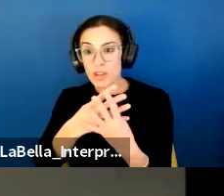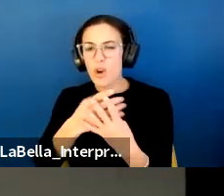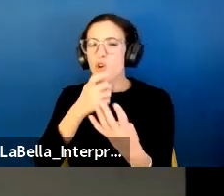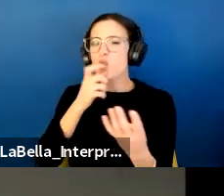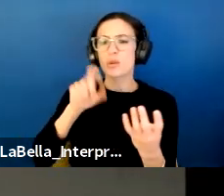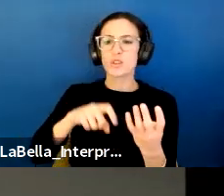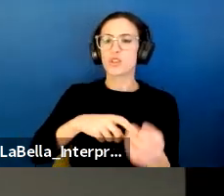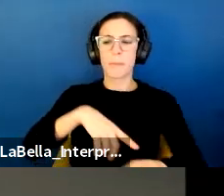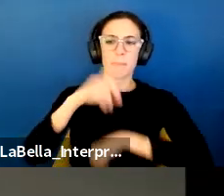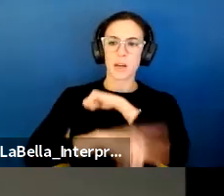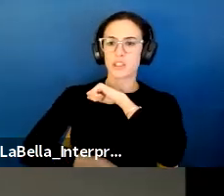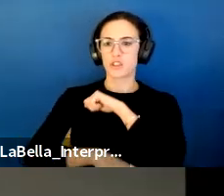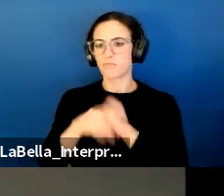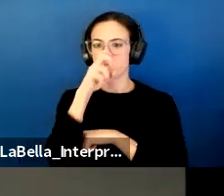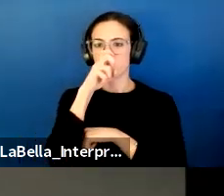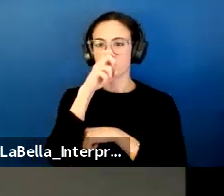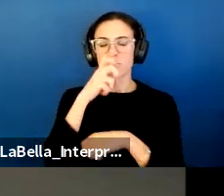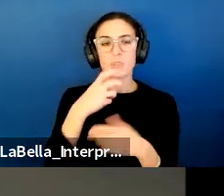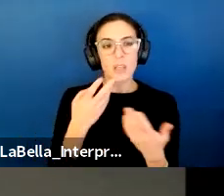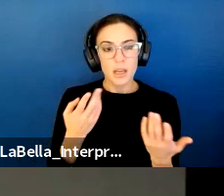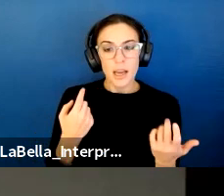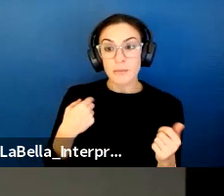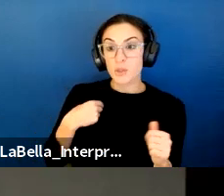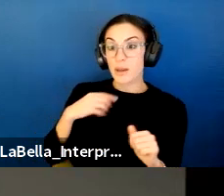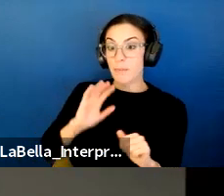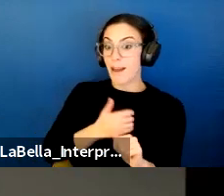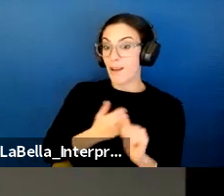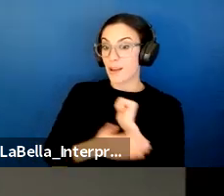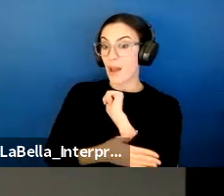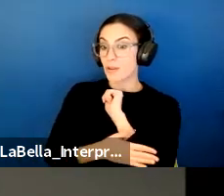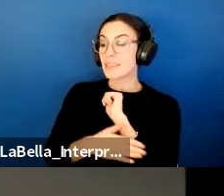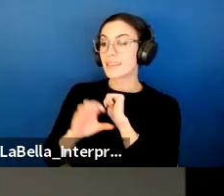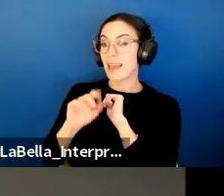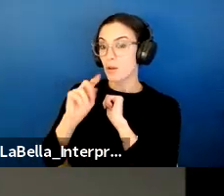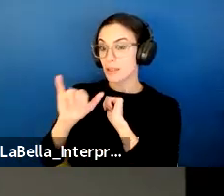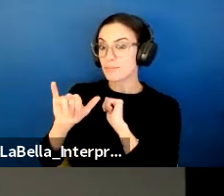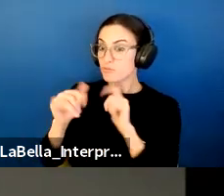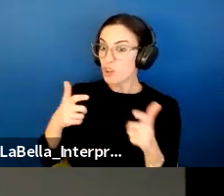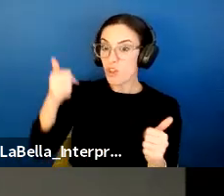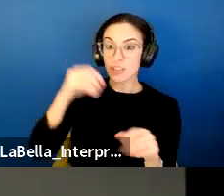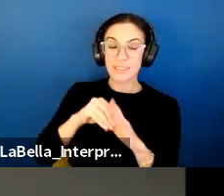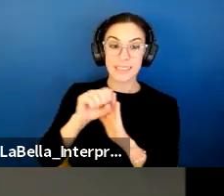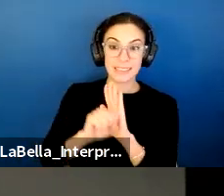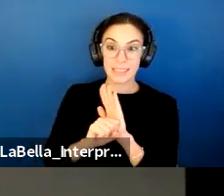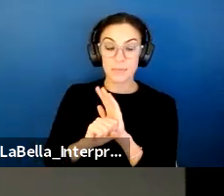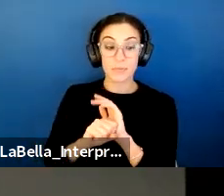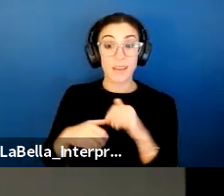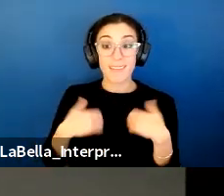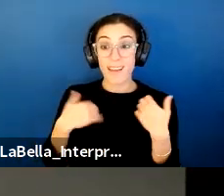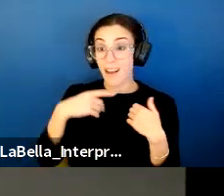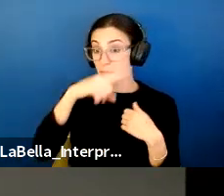I represent and Tiff serves within as well, the largest county in the state, young Black men make